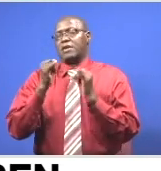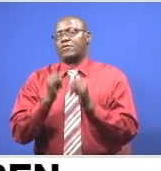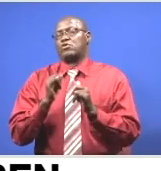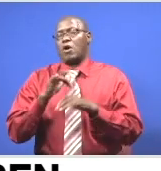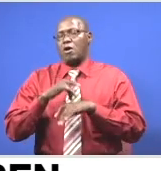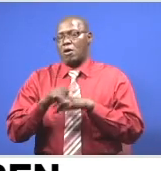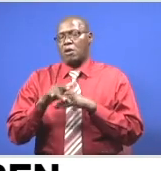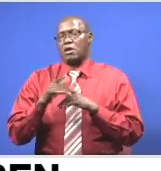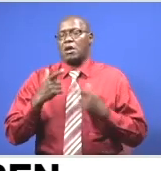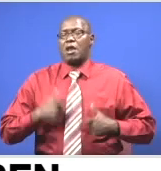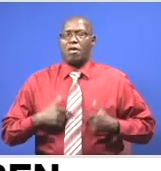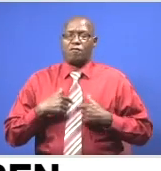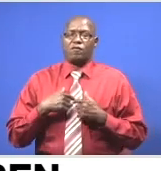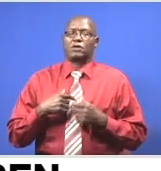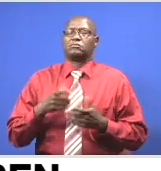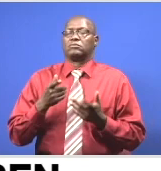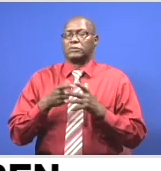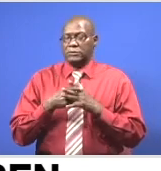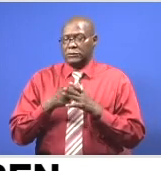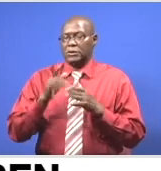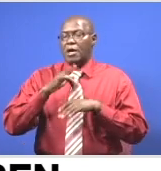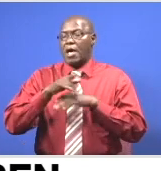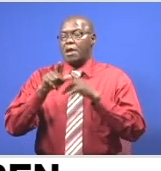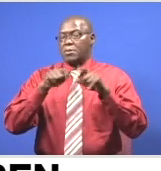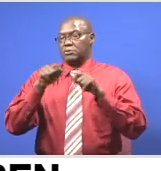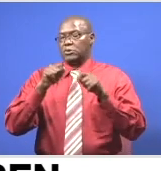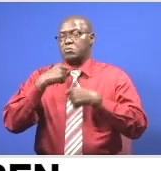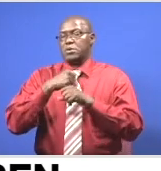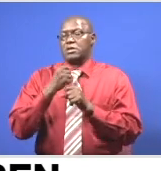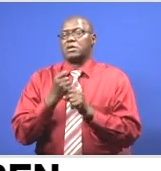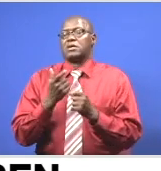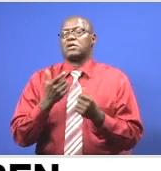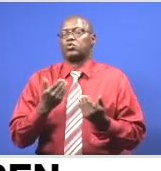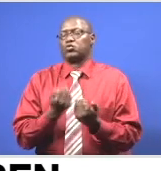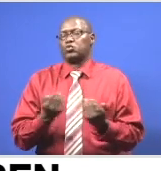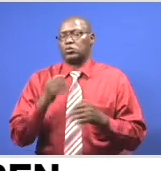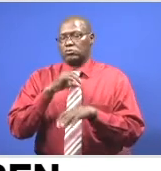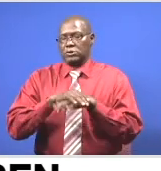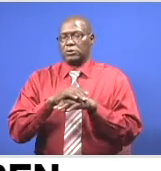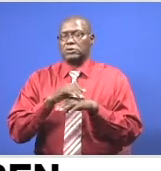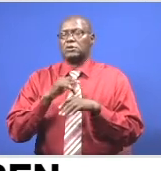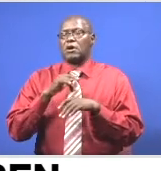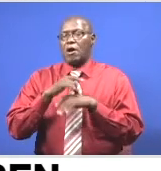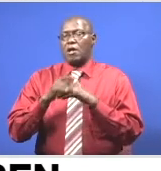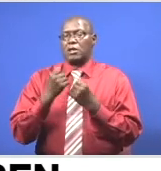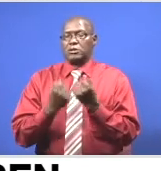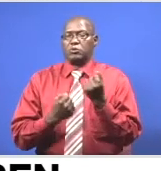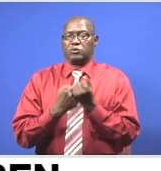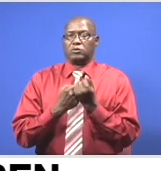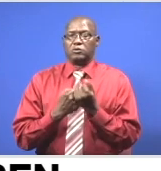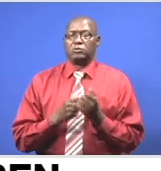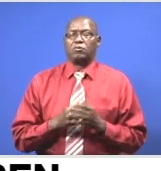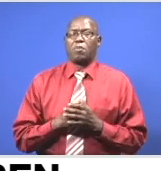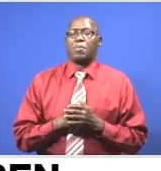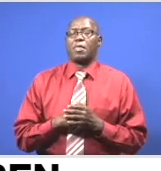early management will ensure that children get the right support for their physical and cognitive needs. At the end of the day, the family has to